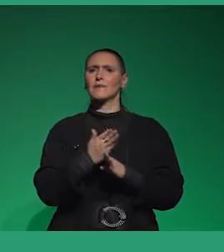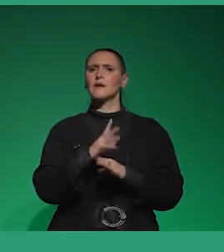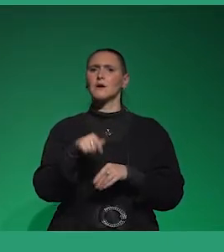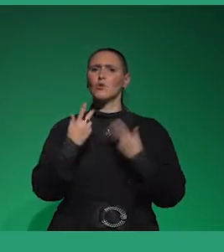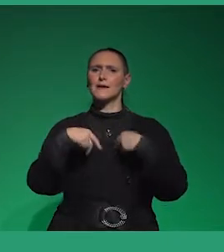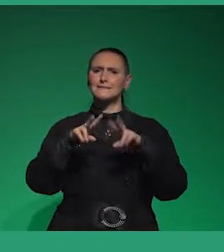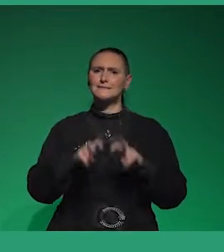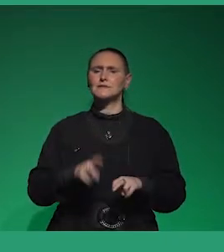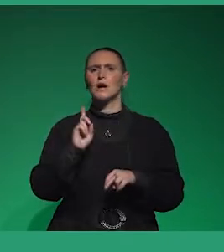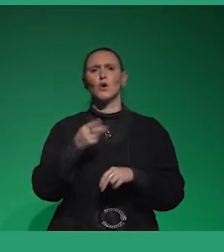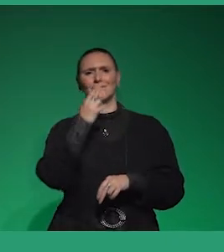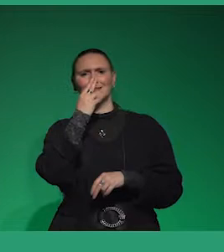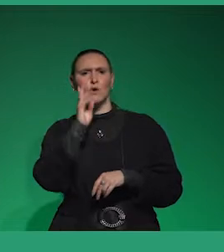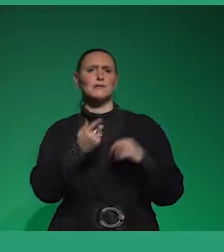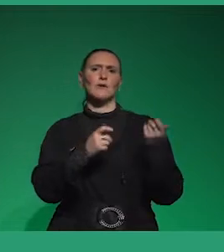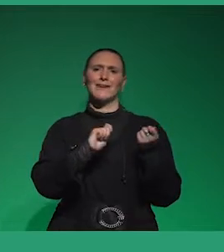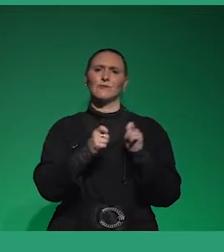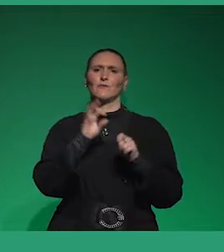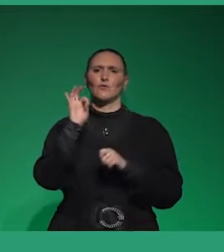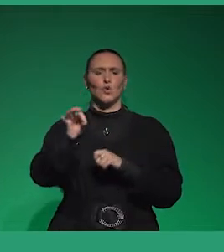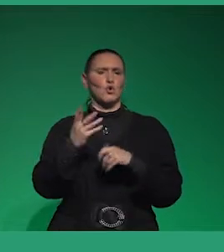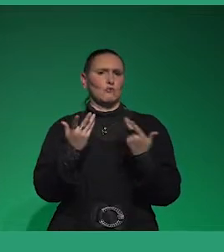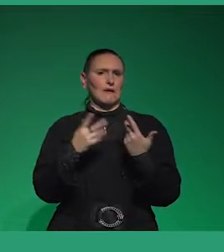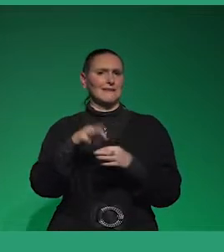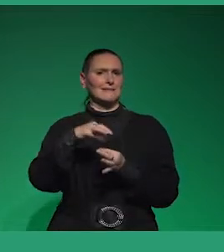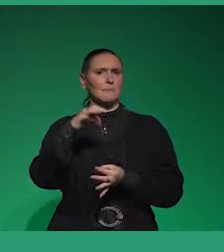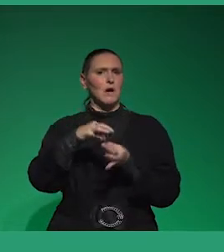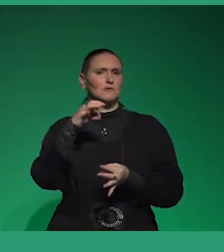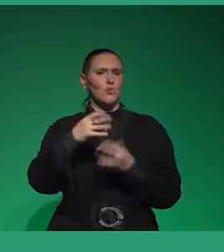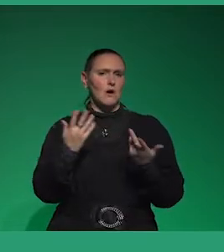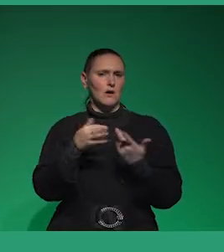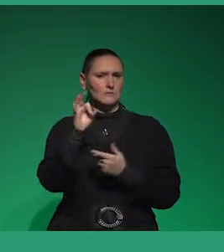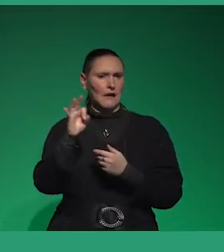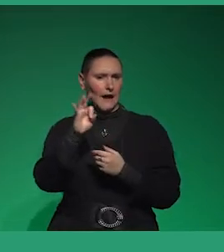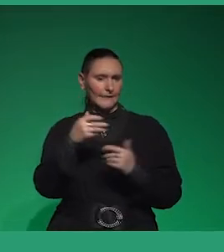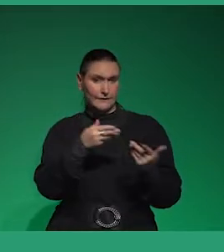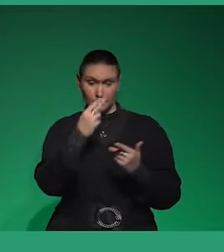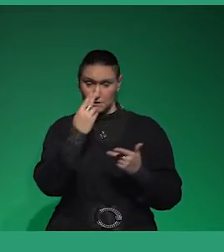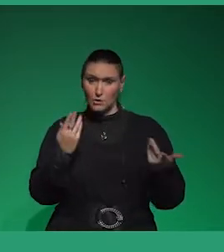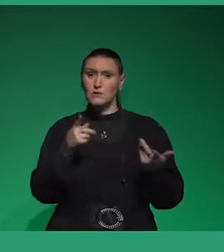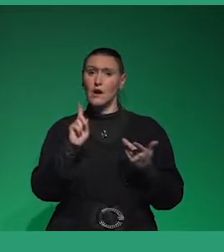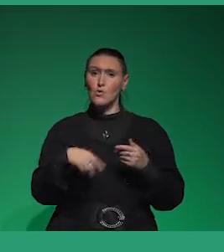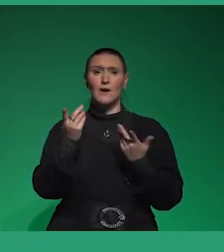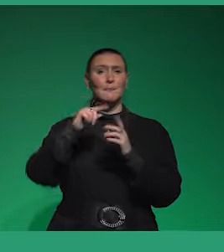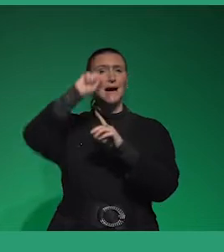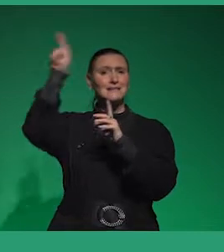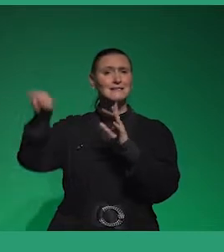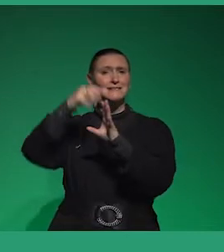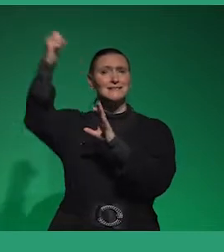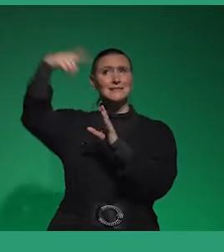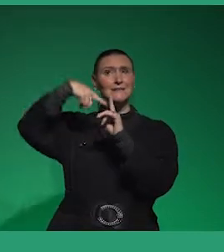surface temperatures, combining measurements with small meteo stations, but also satellite data. We can see